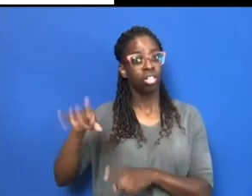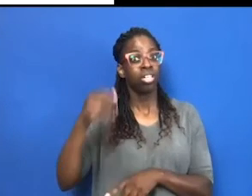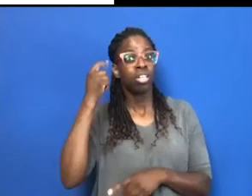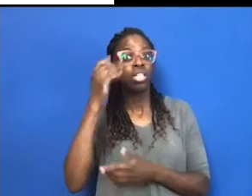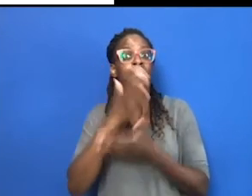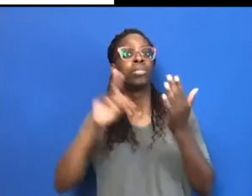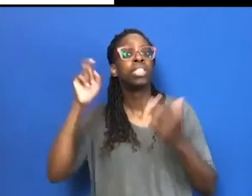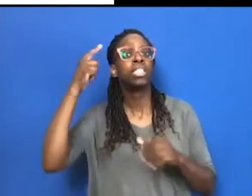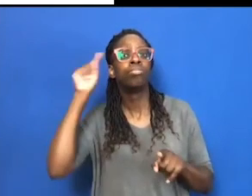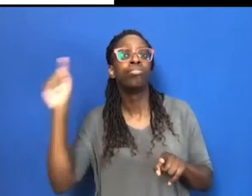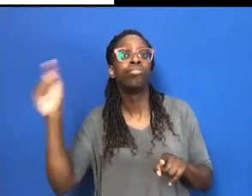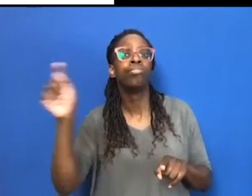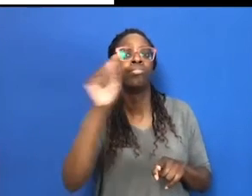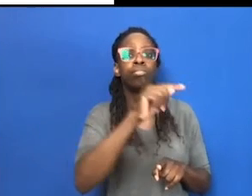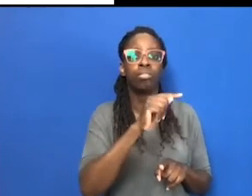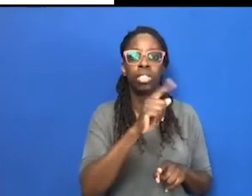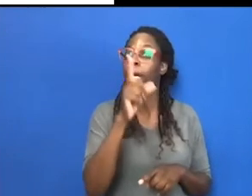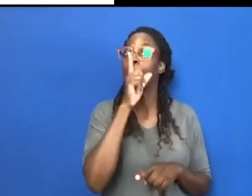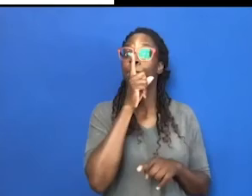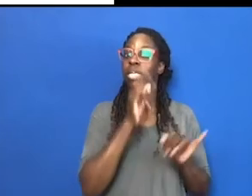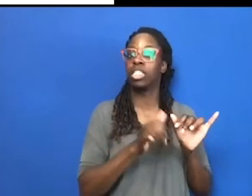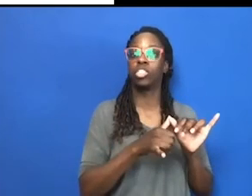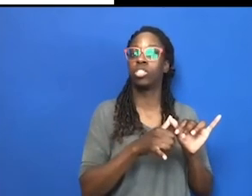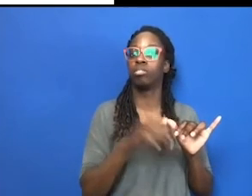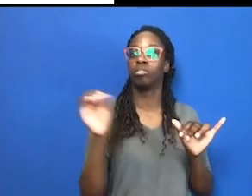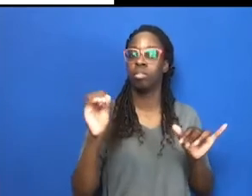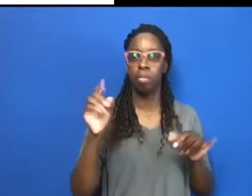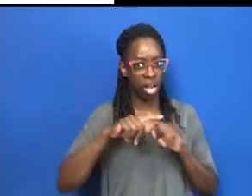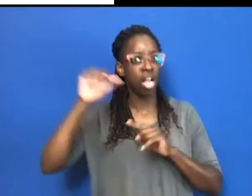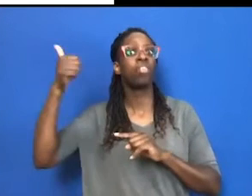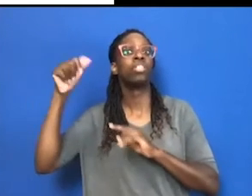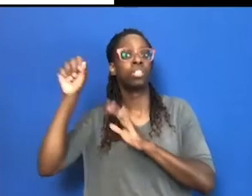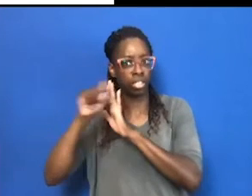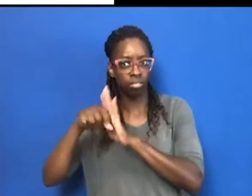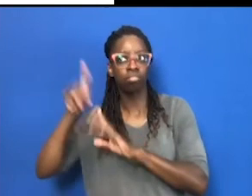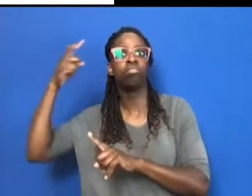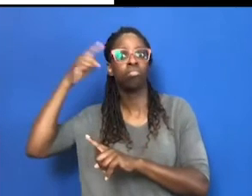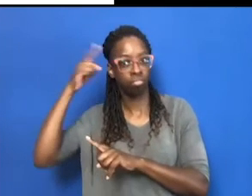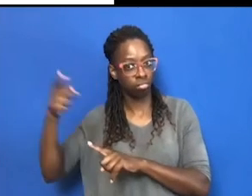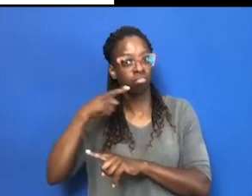named main engineering domain in their ELGs.